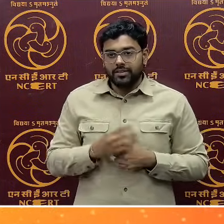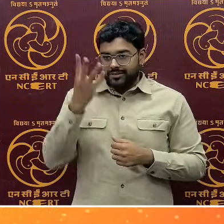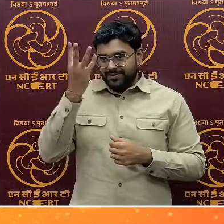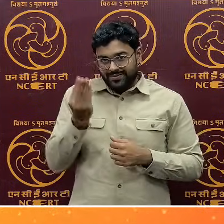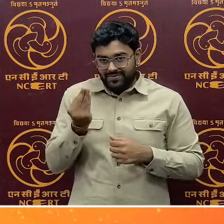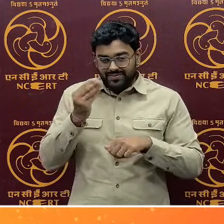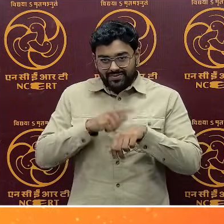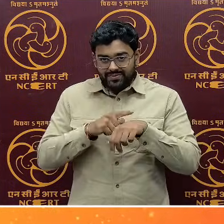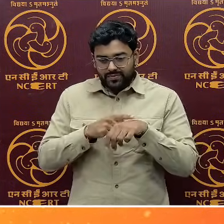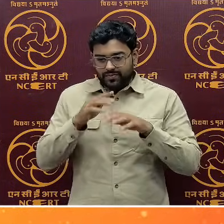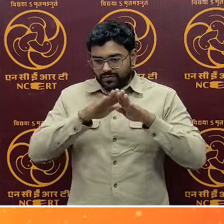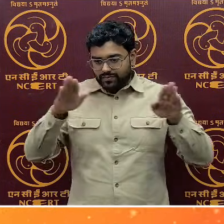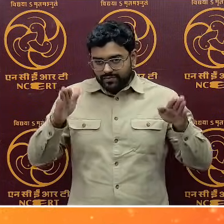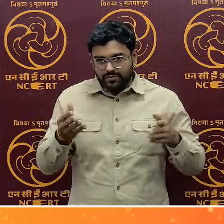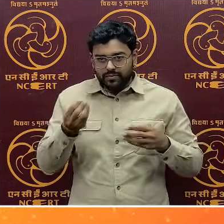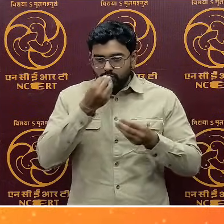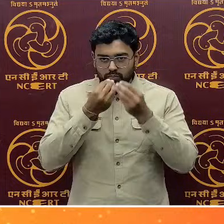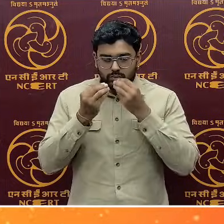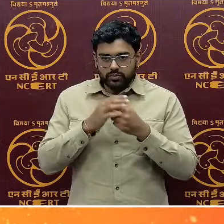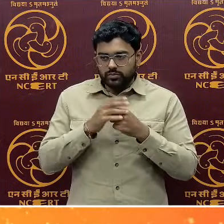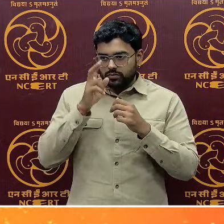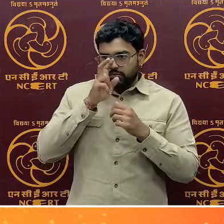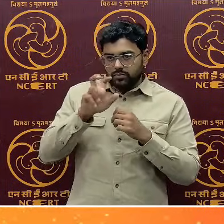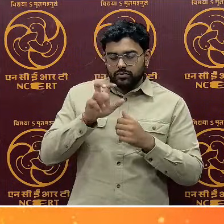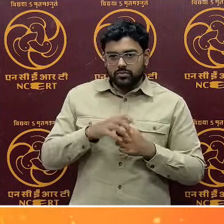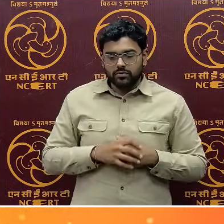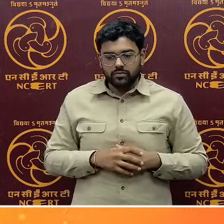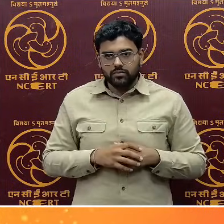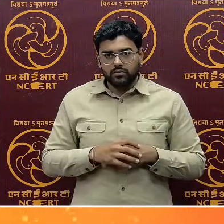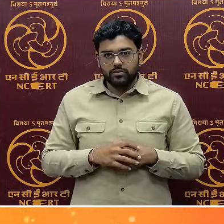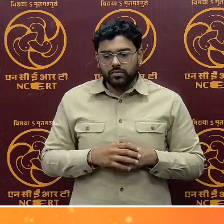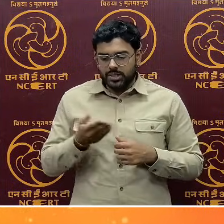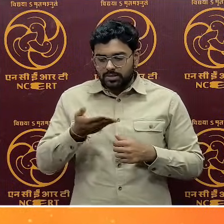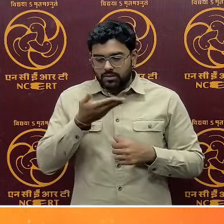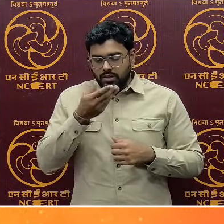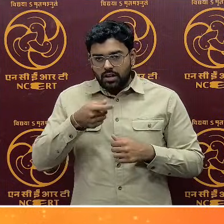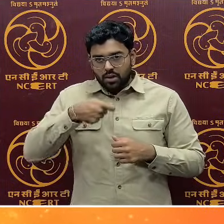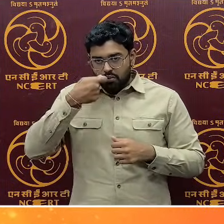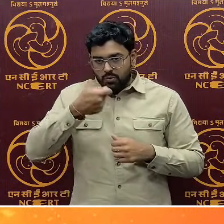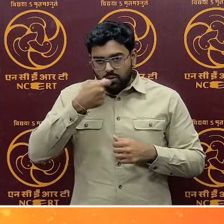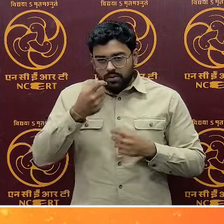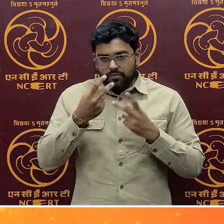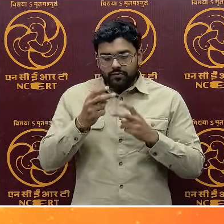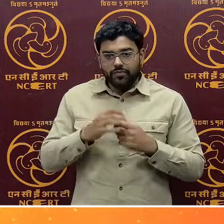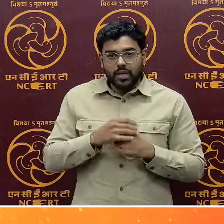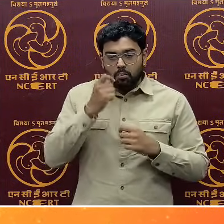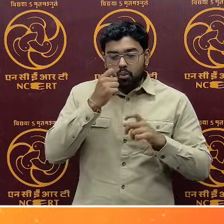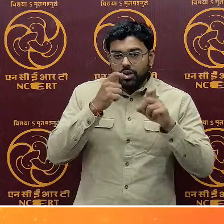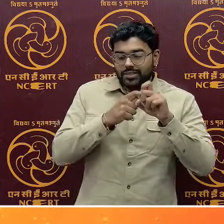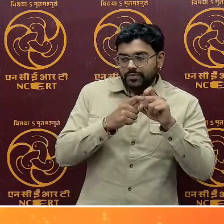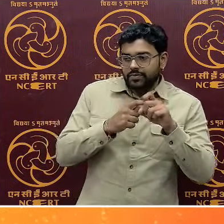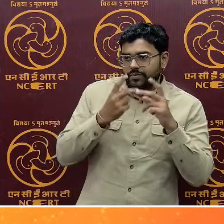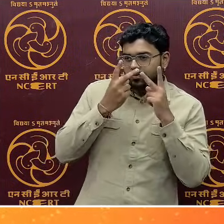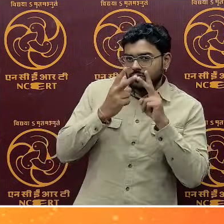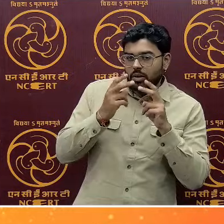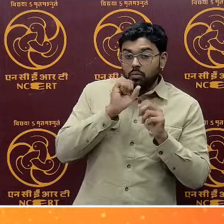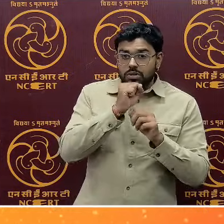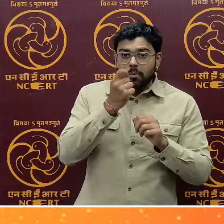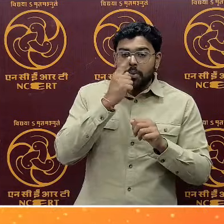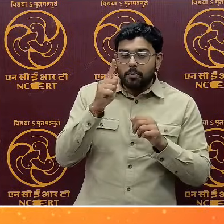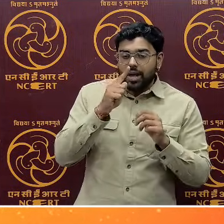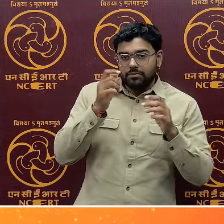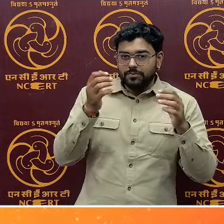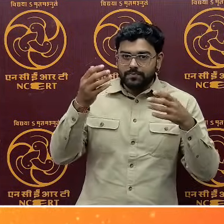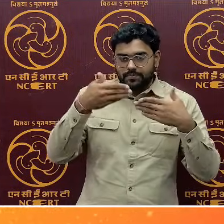Mr. Brown was staring at the cream of mushroom soup, and Encyclopedia and his mother. Now, mother is